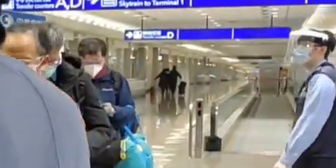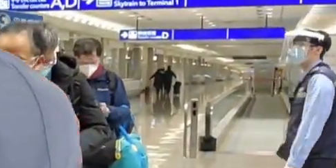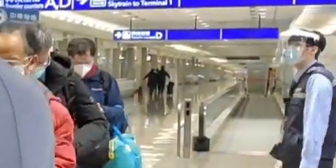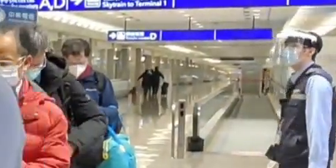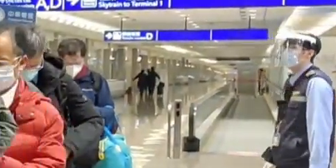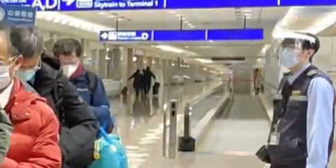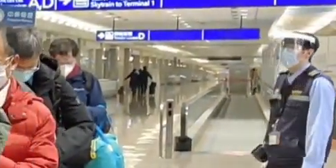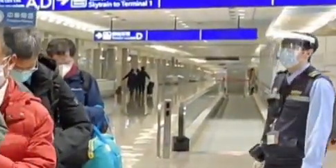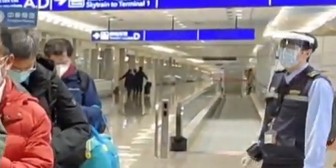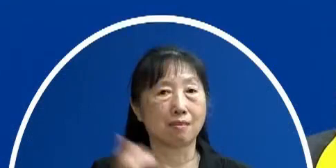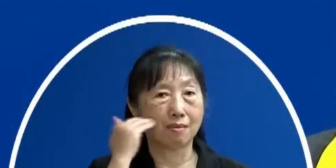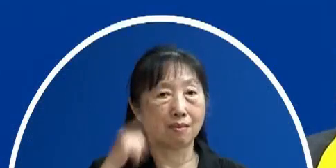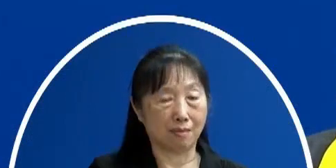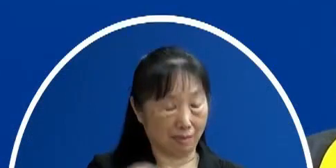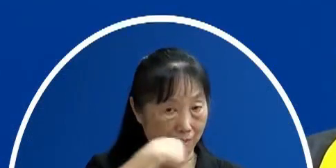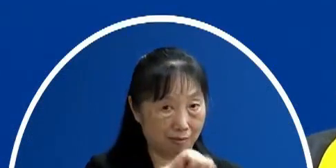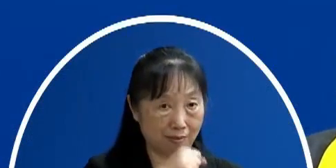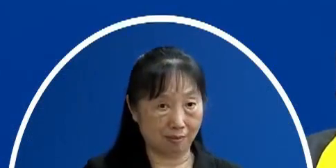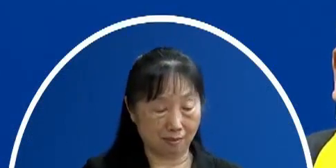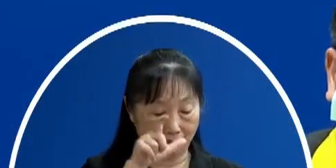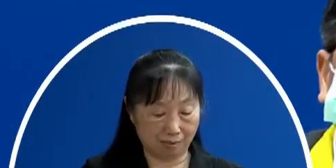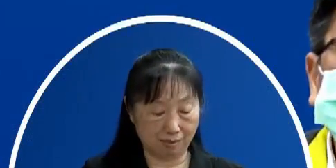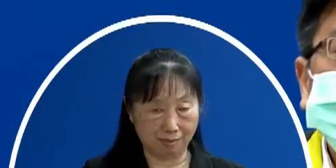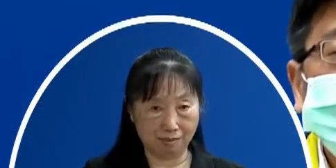cases appear in the community.